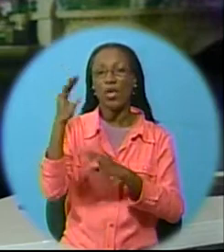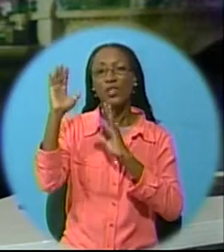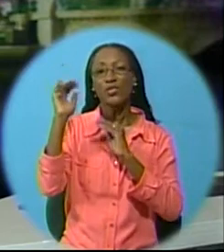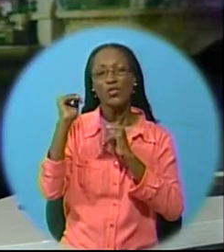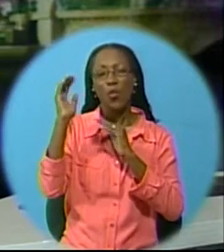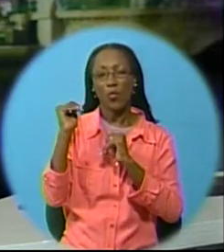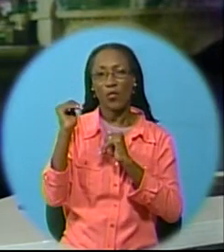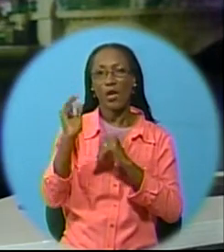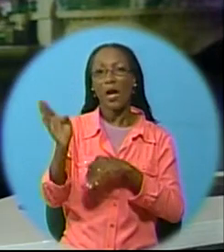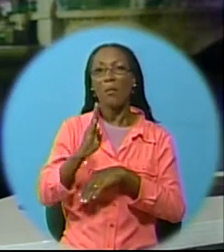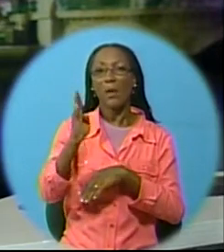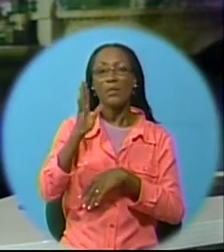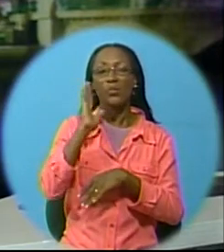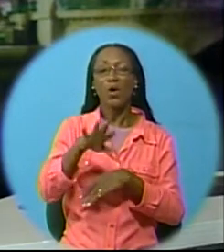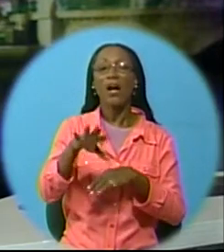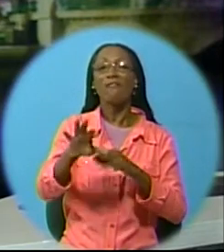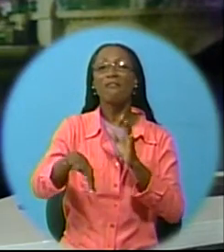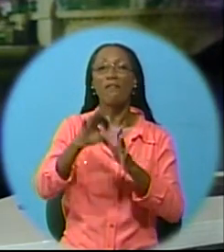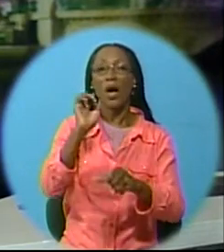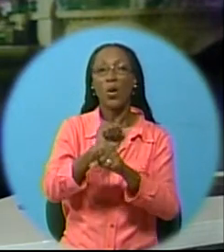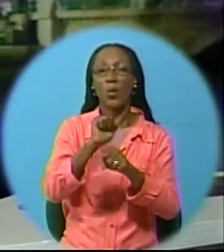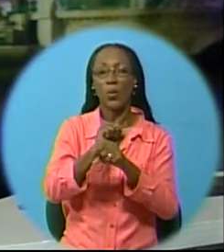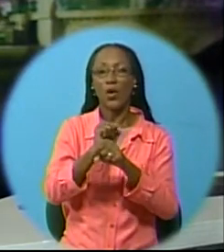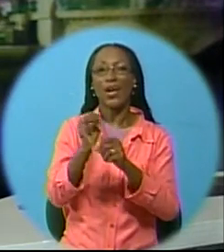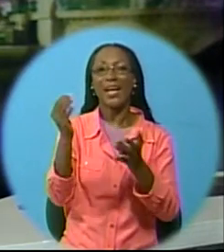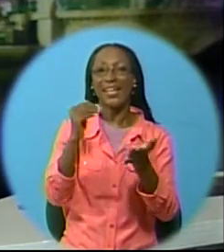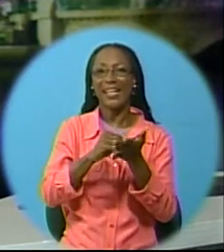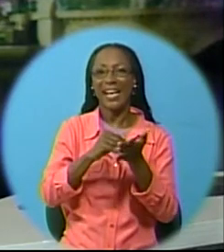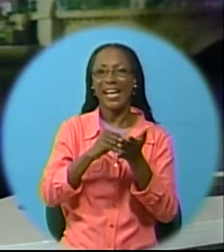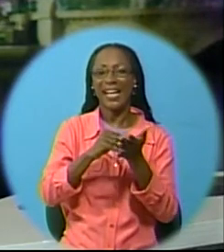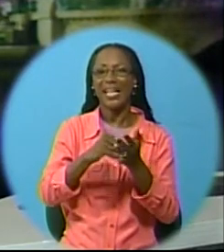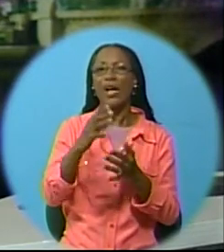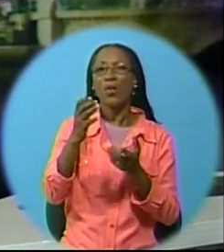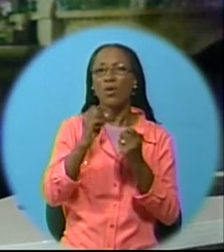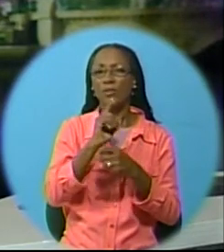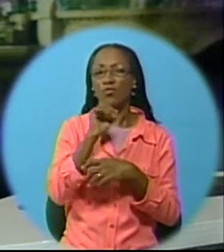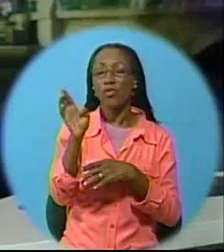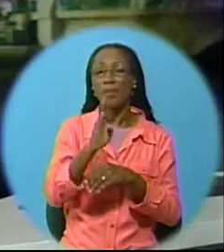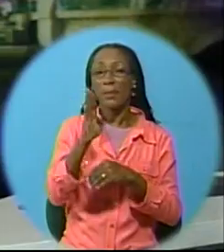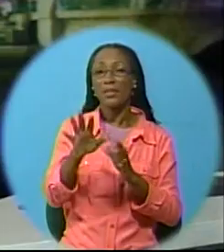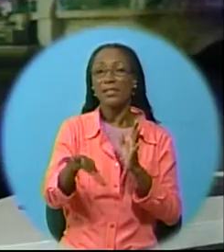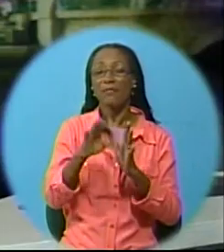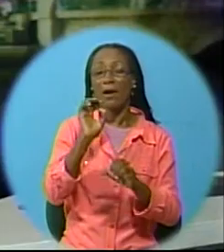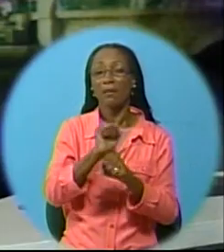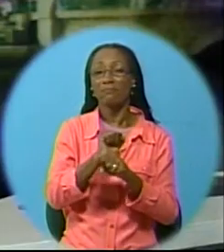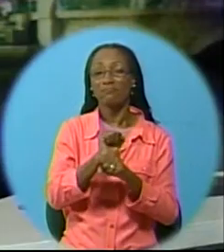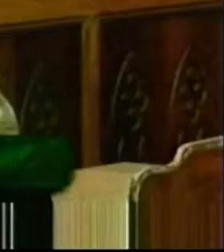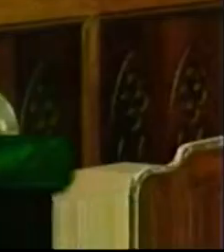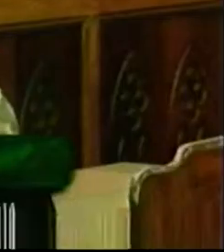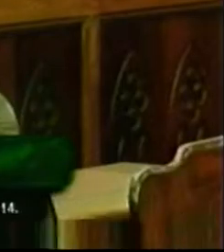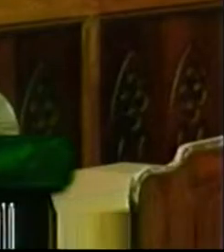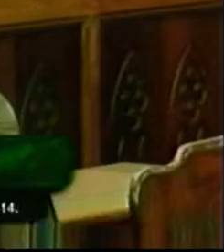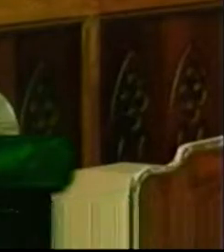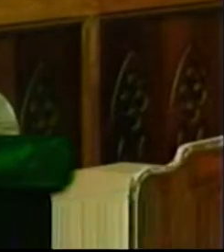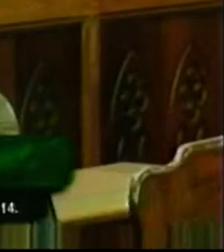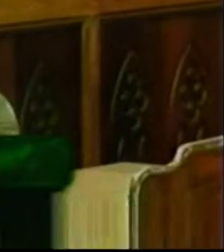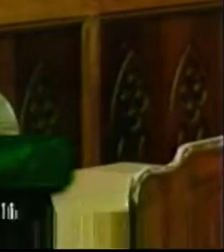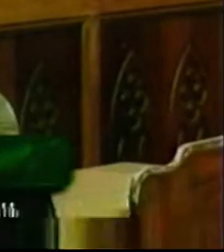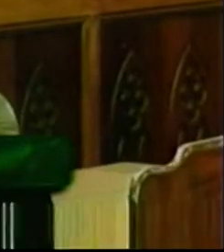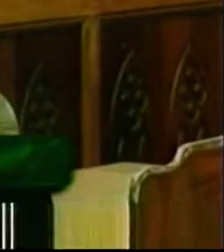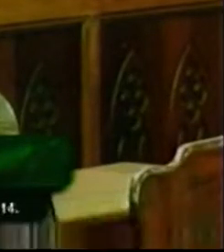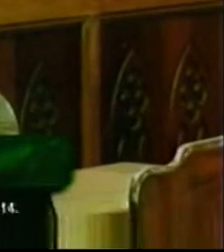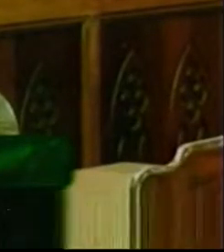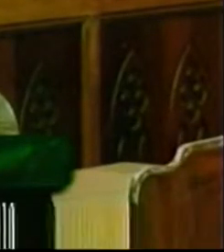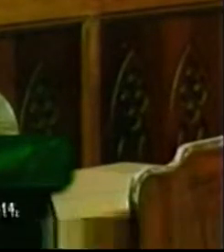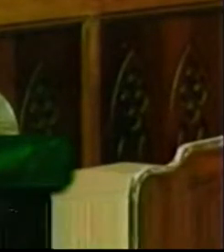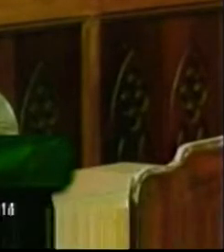But Ms. Ford wants government to ensure that it is Barbadians who get the jobs. And I believe that we would want to see more